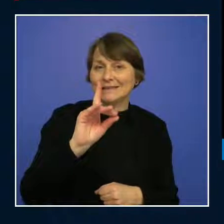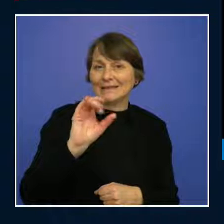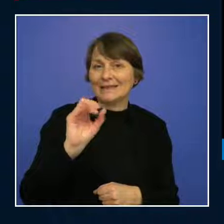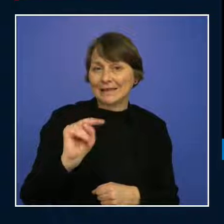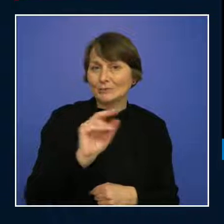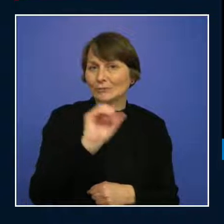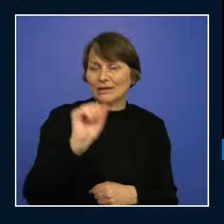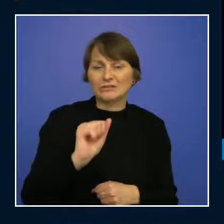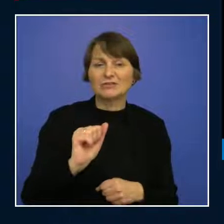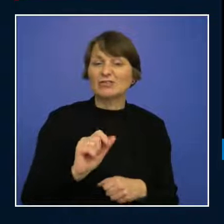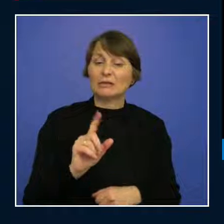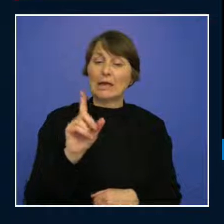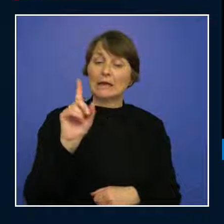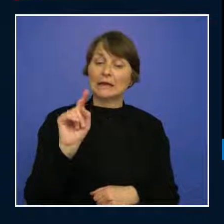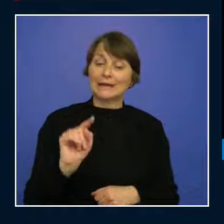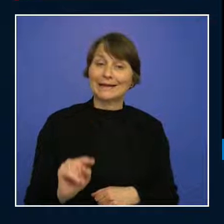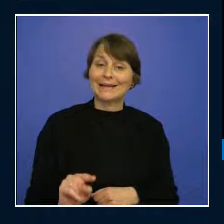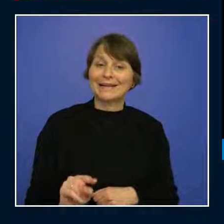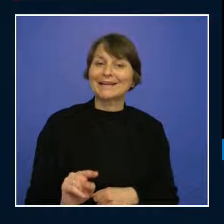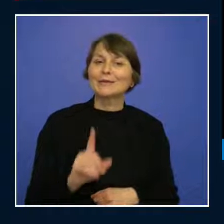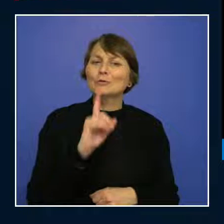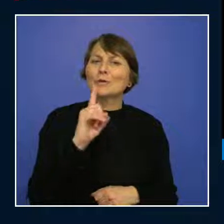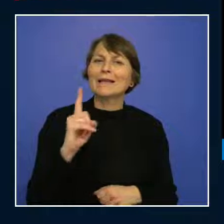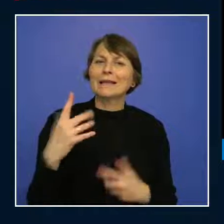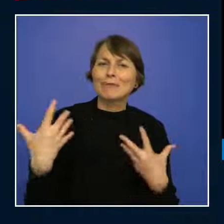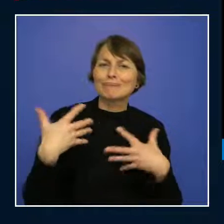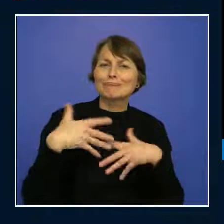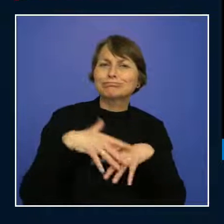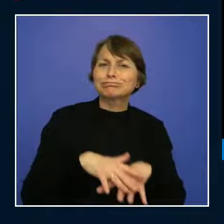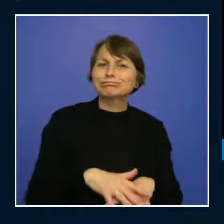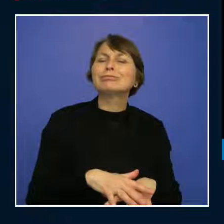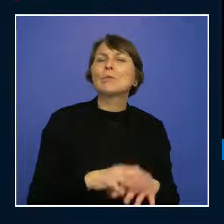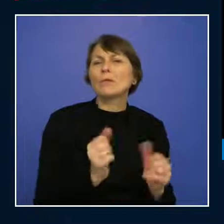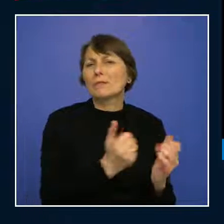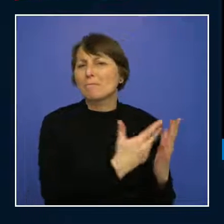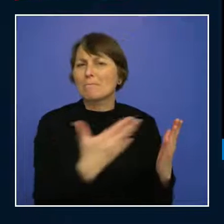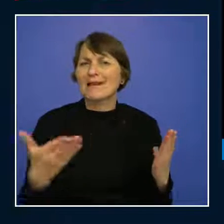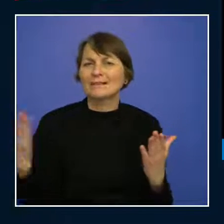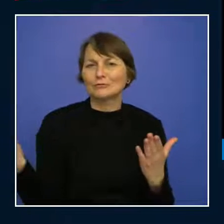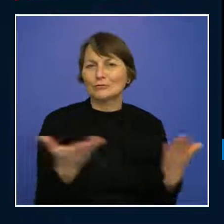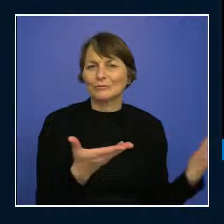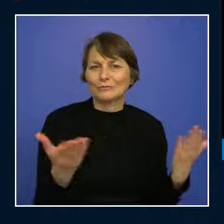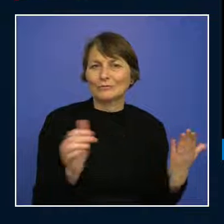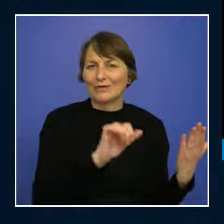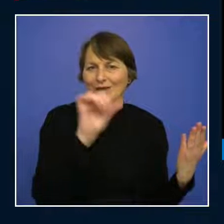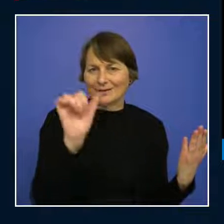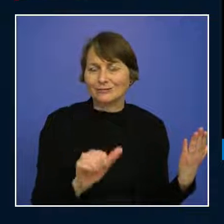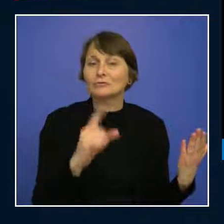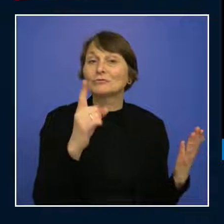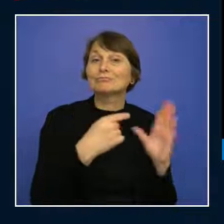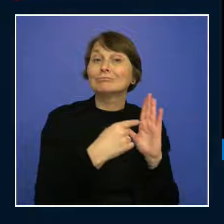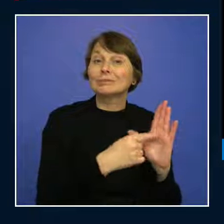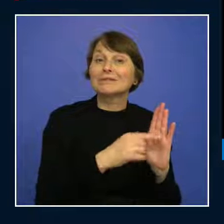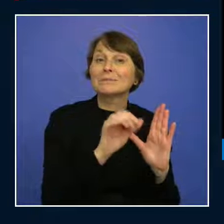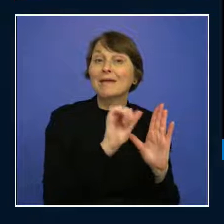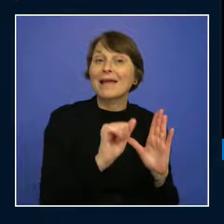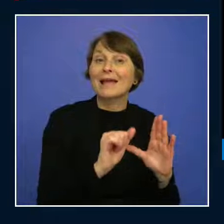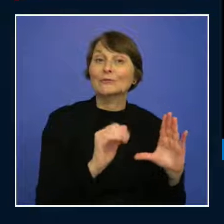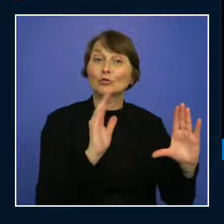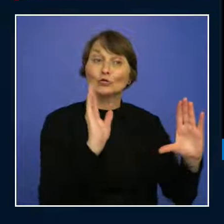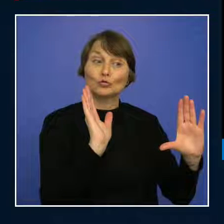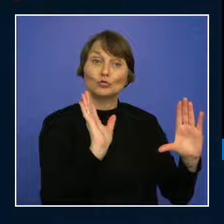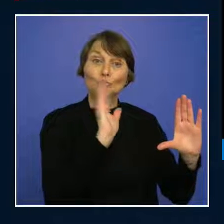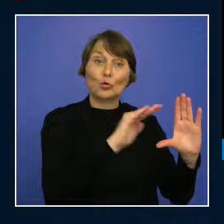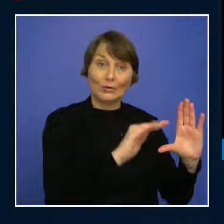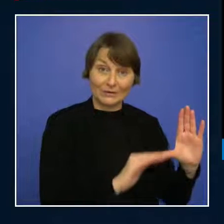We have native integration with a lot of our Azure services. For example, when you look at an Azure storage account, and if you're taking advantage of the static